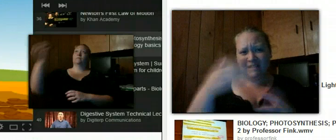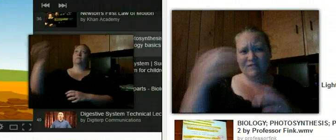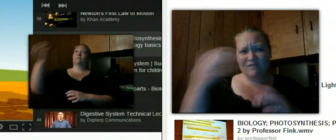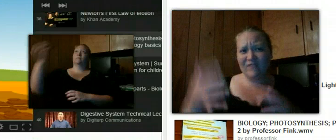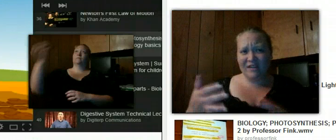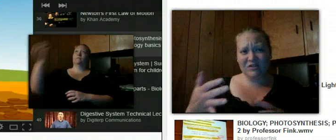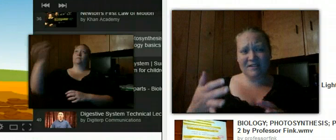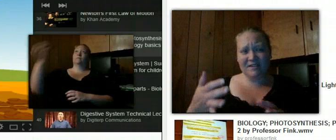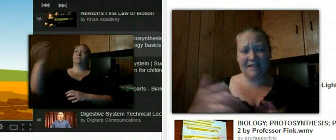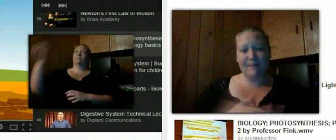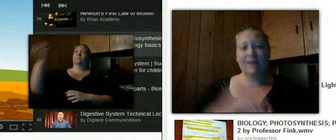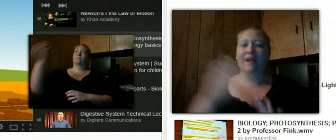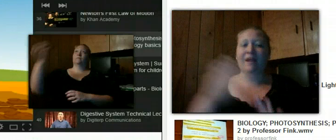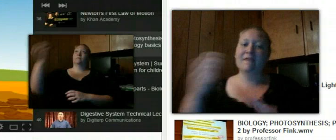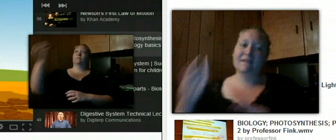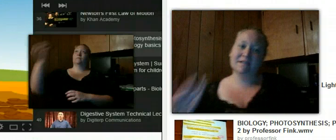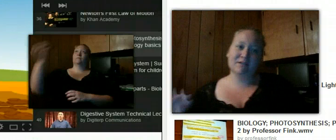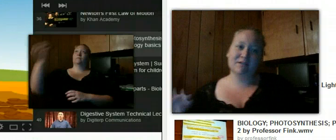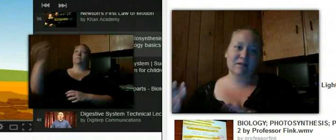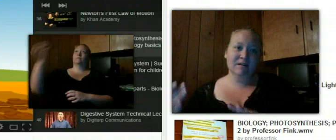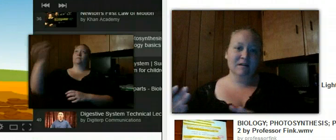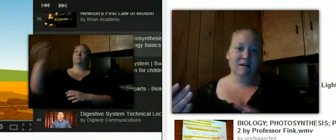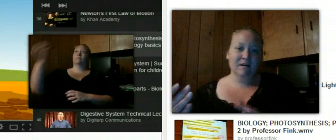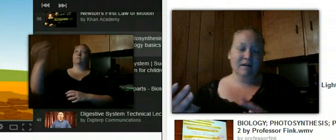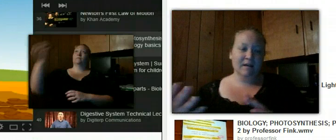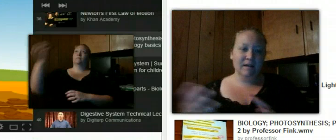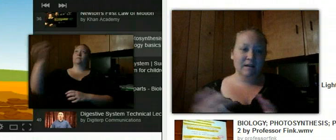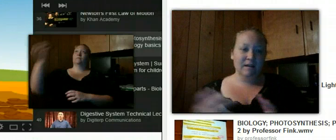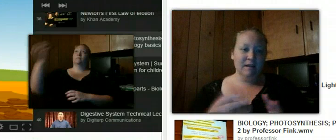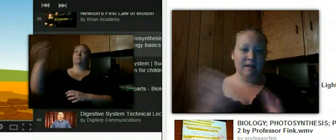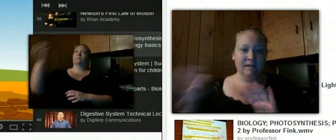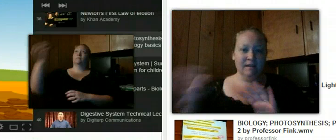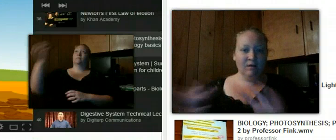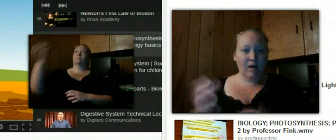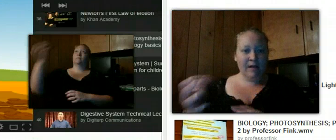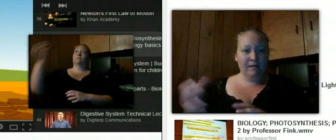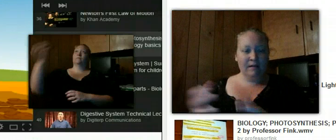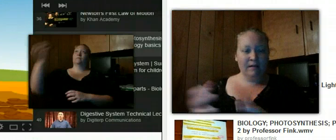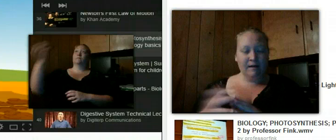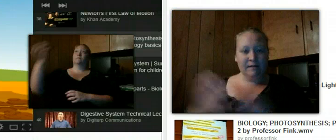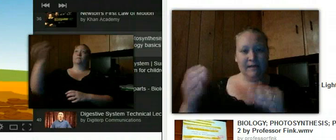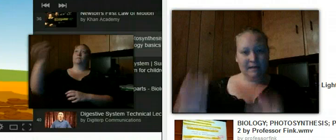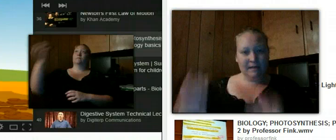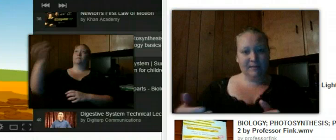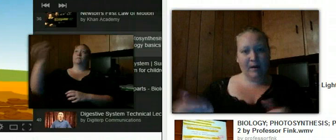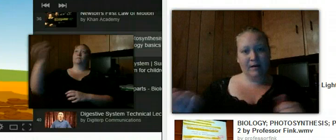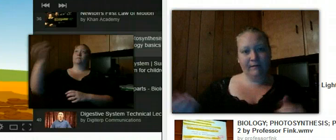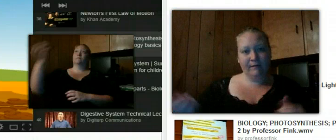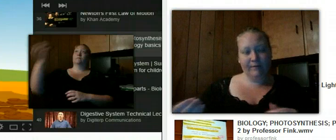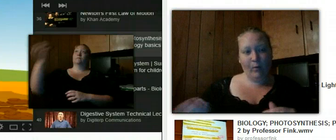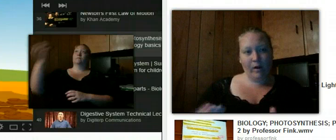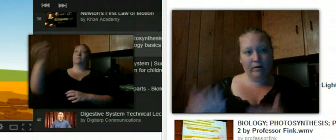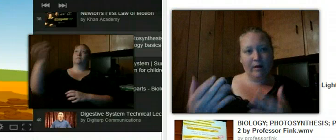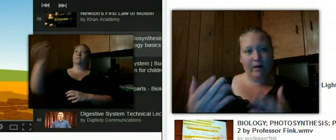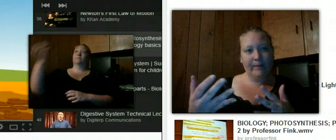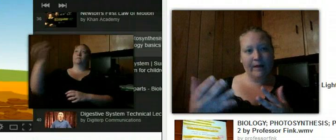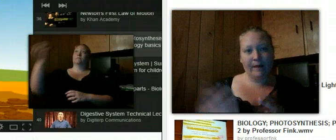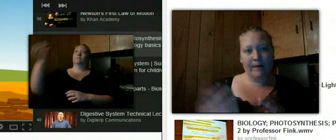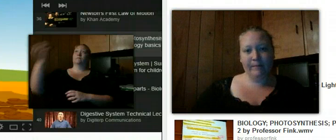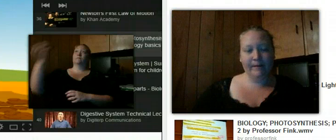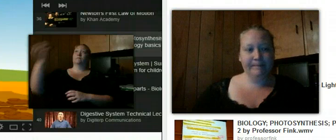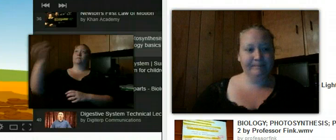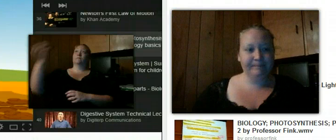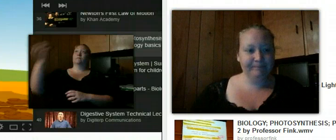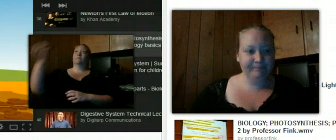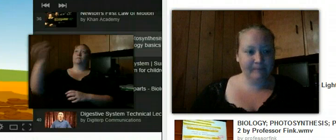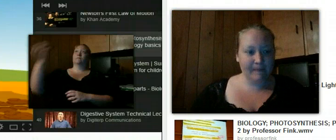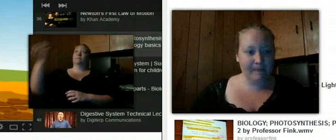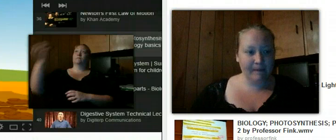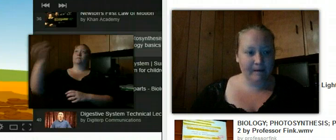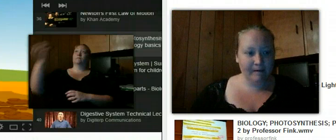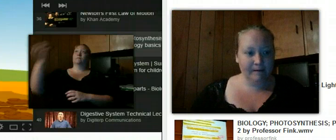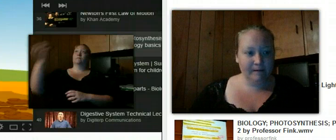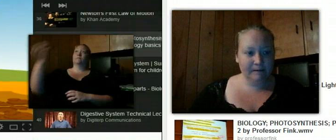or at least finish the statement and then start in on the next part of the water coming up.